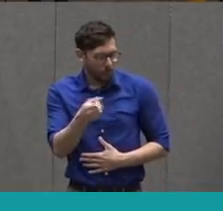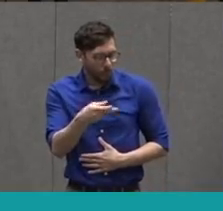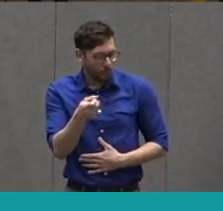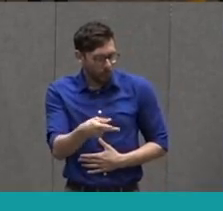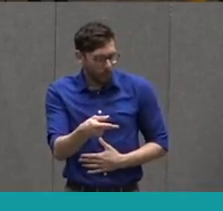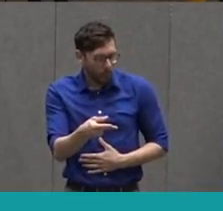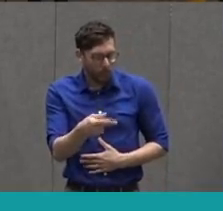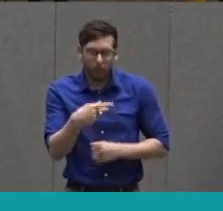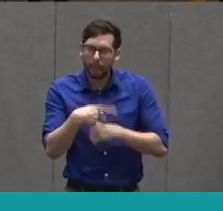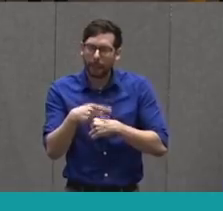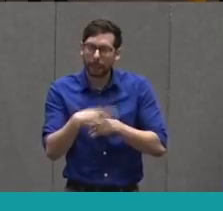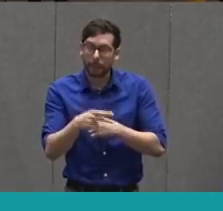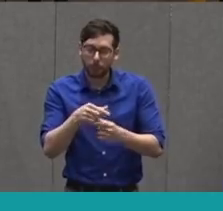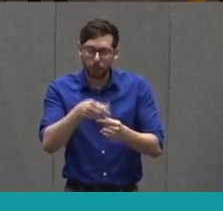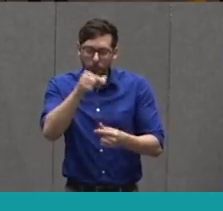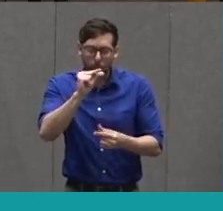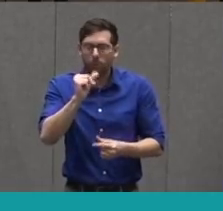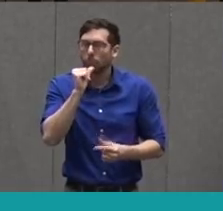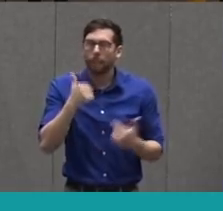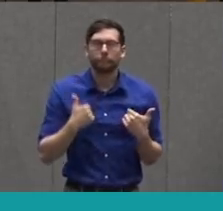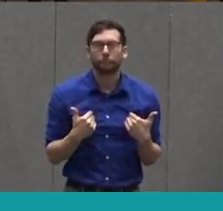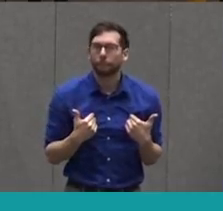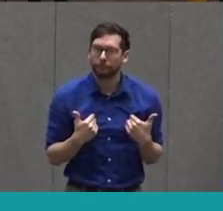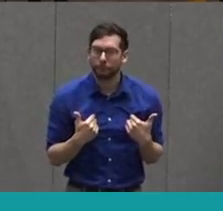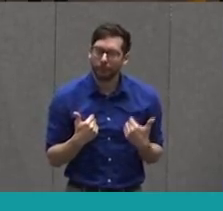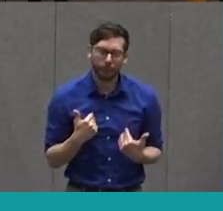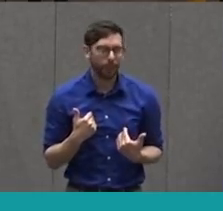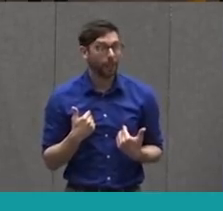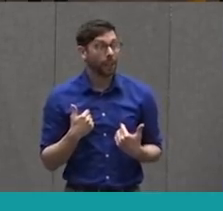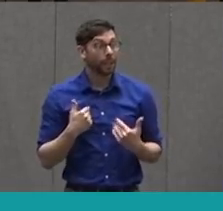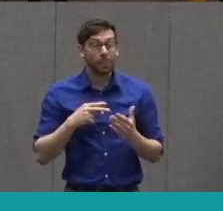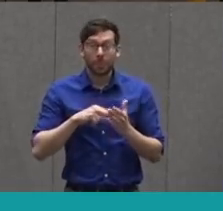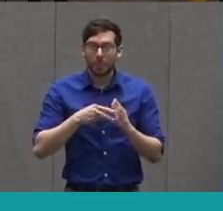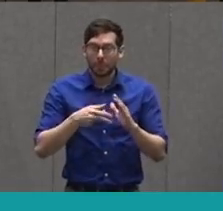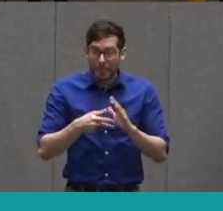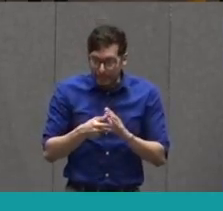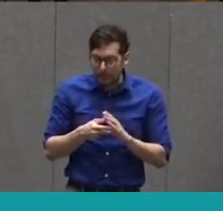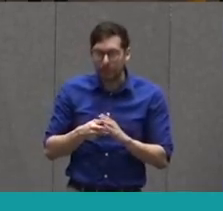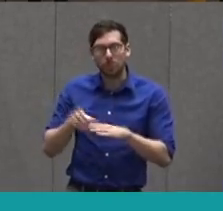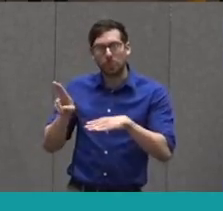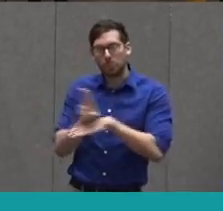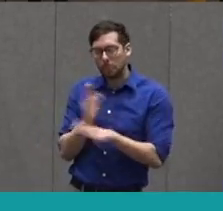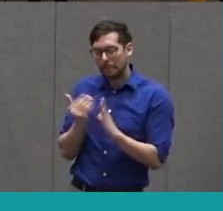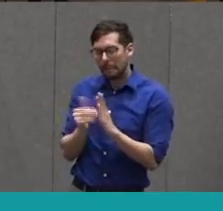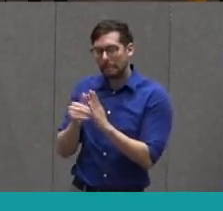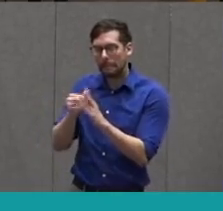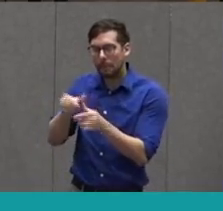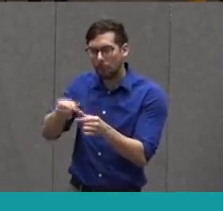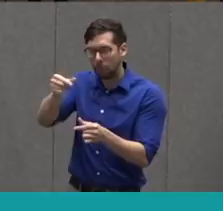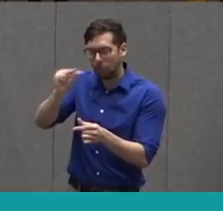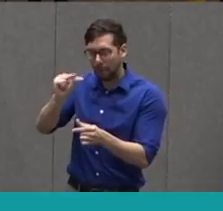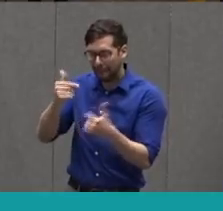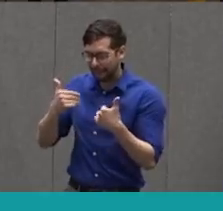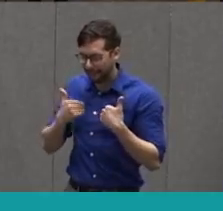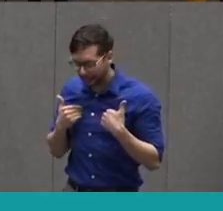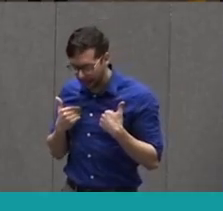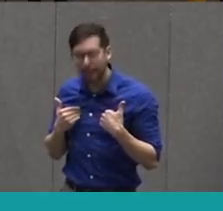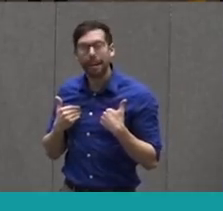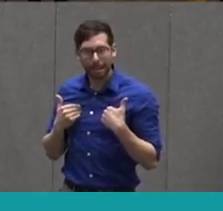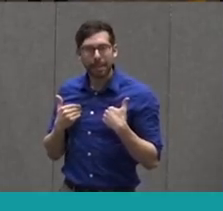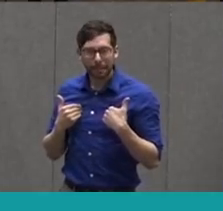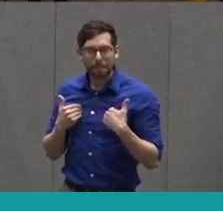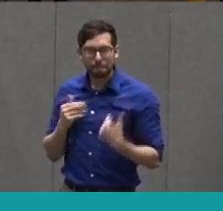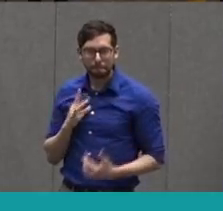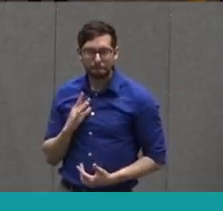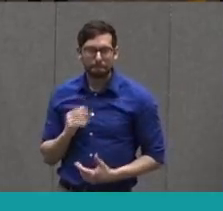so I don't lose my straw. There's a purpose for having that piece there. How about this? What is this?